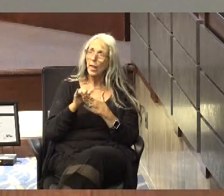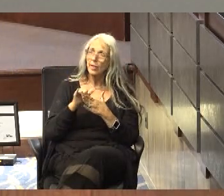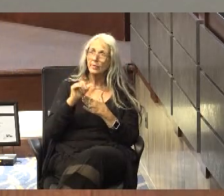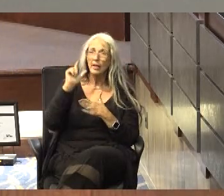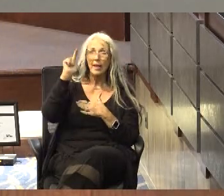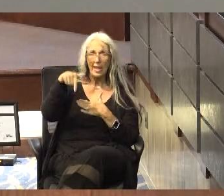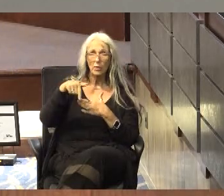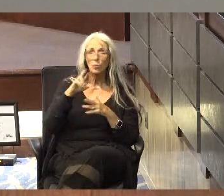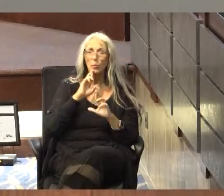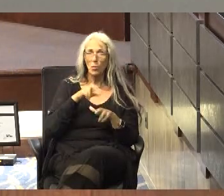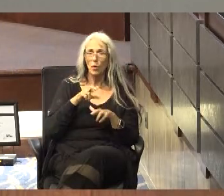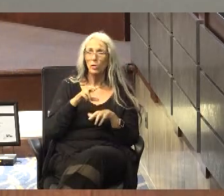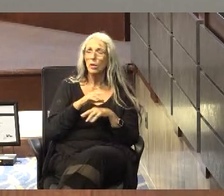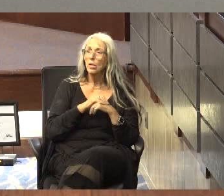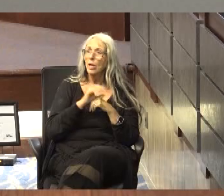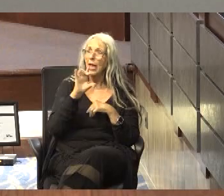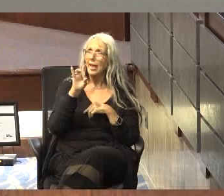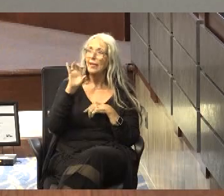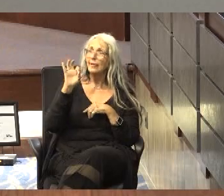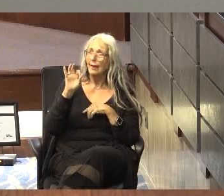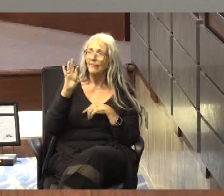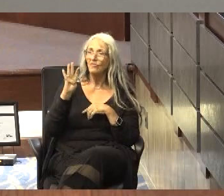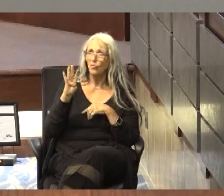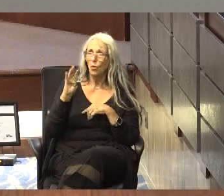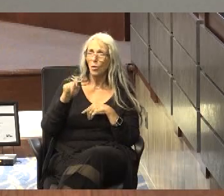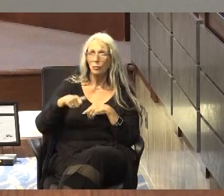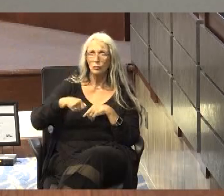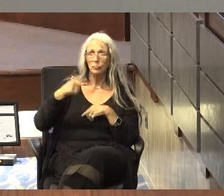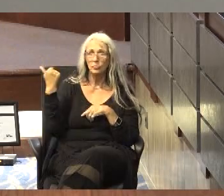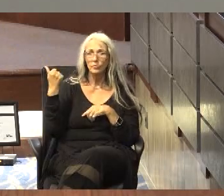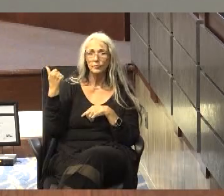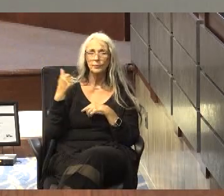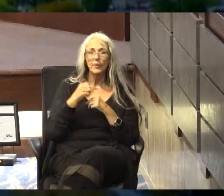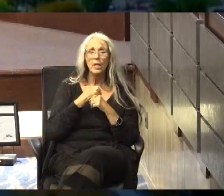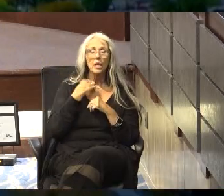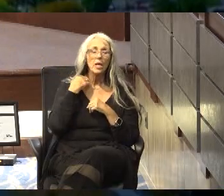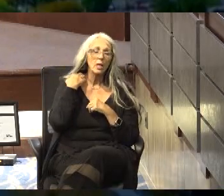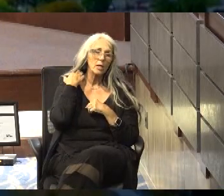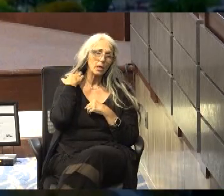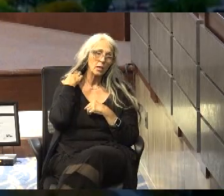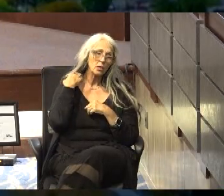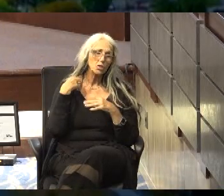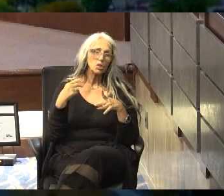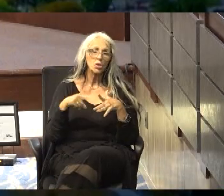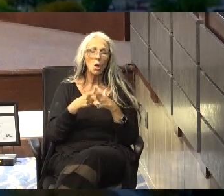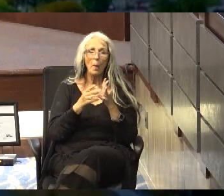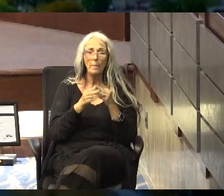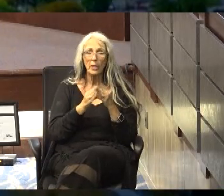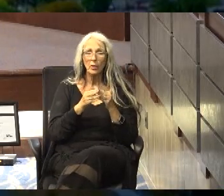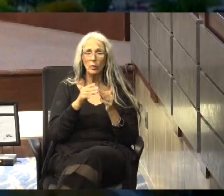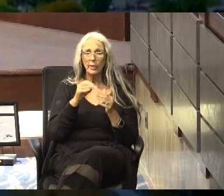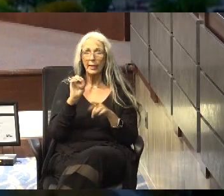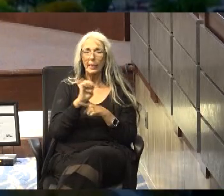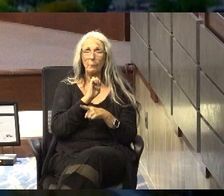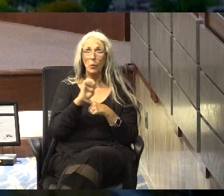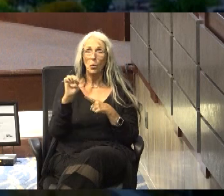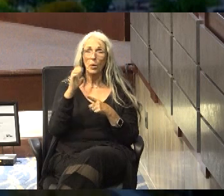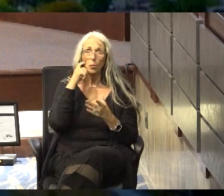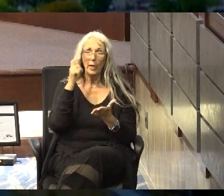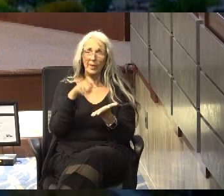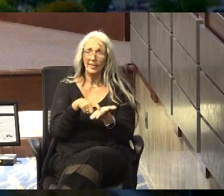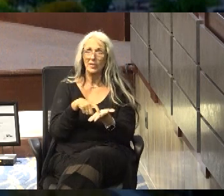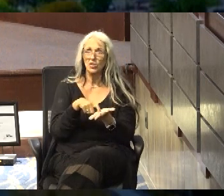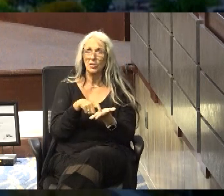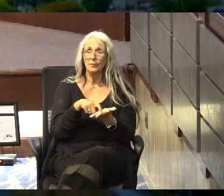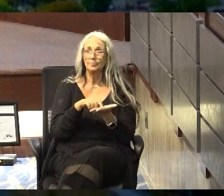date. 894 being pulled. I want to start this meeting with an employee recognition,